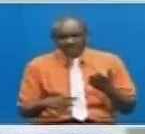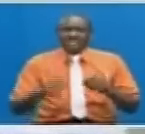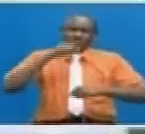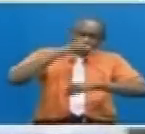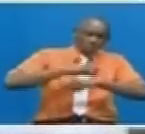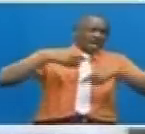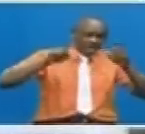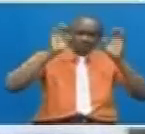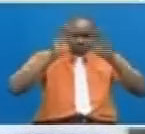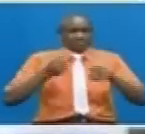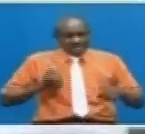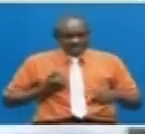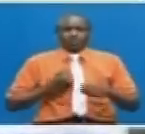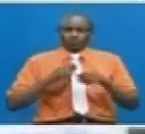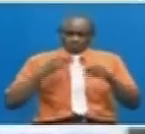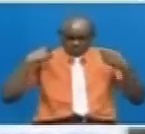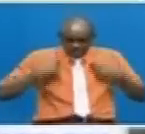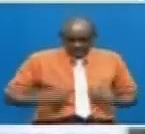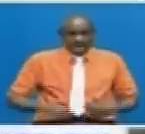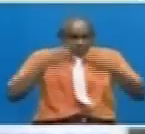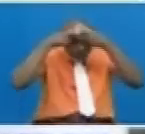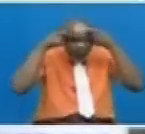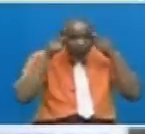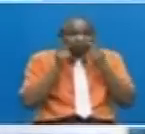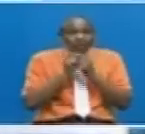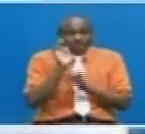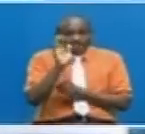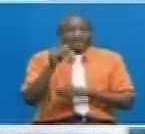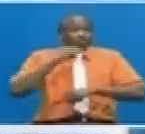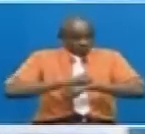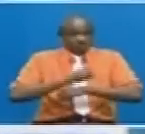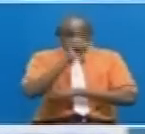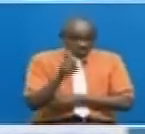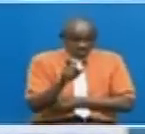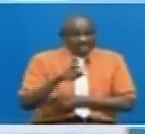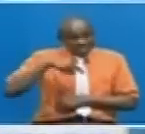schools allow Muslim girls to wear hijabs at the institutions? And should